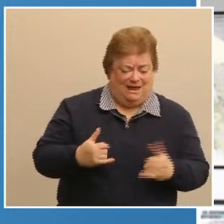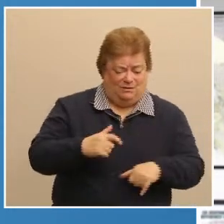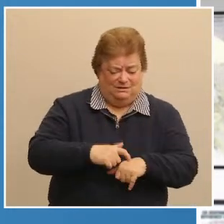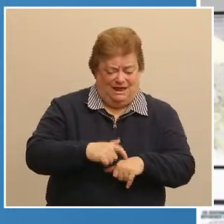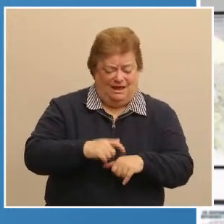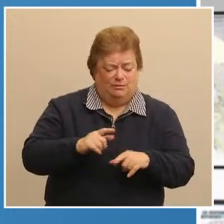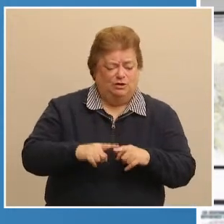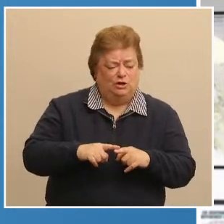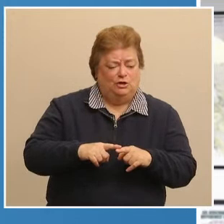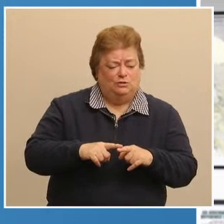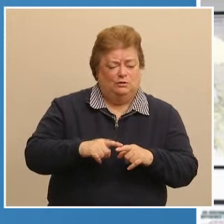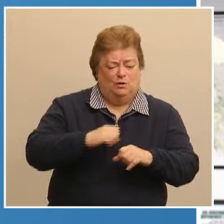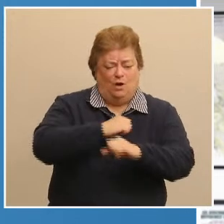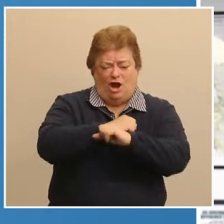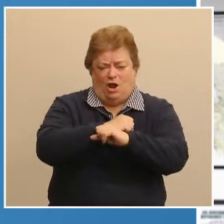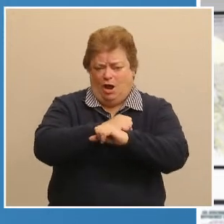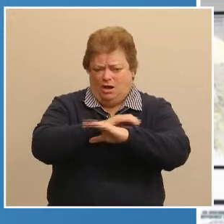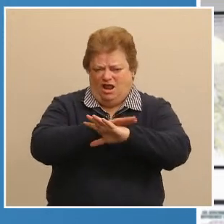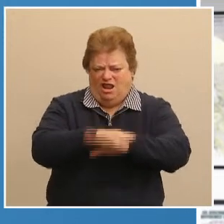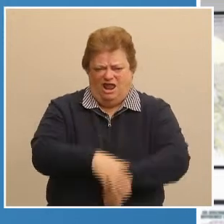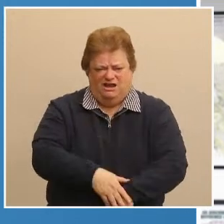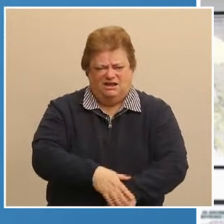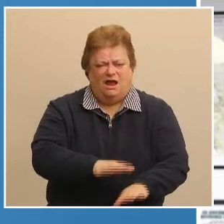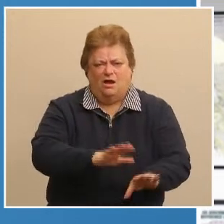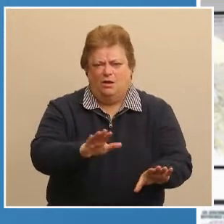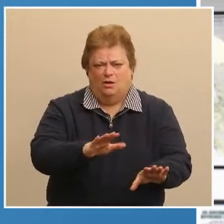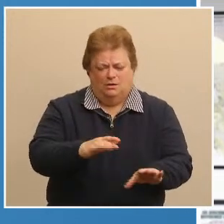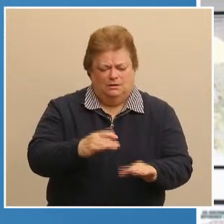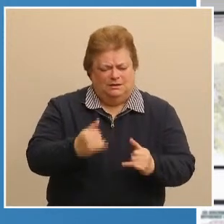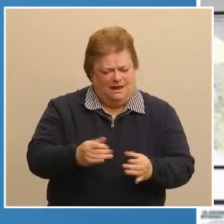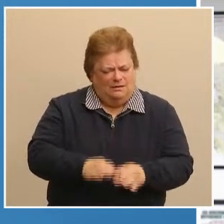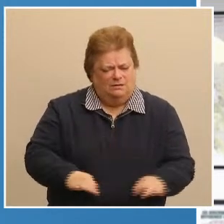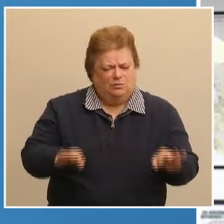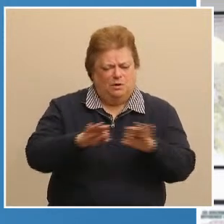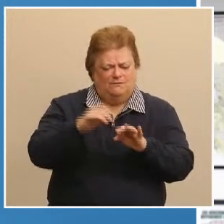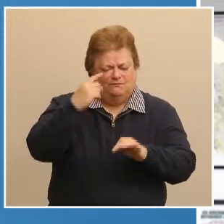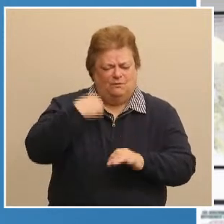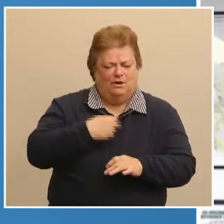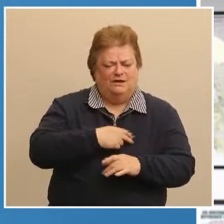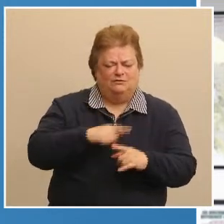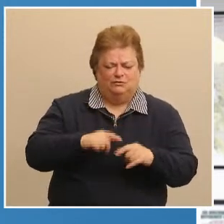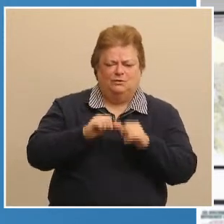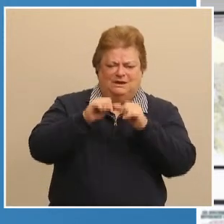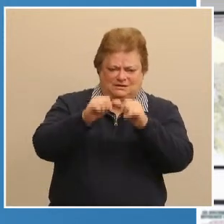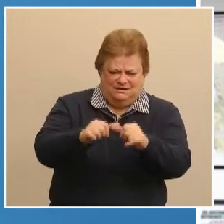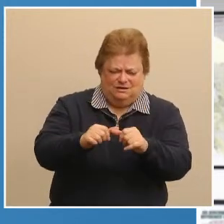to let down our guard. In fact, it's imperative for us to continue